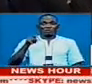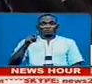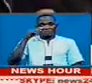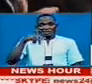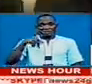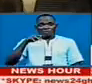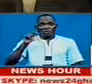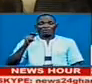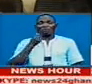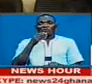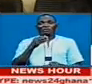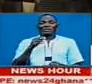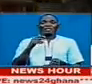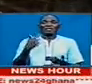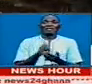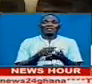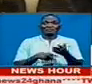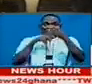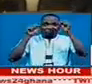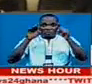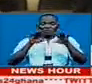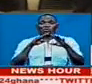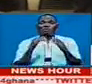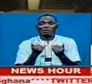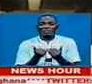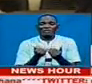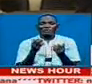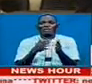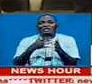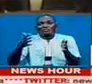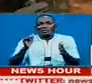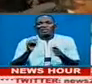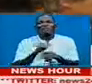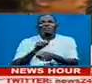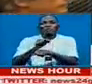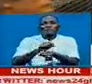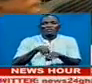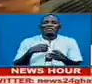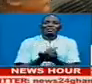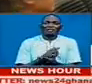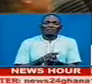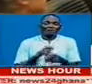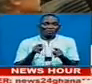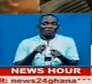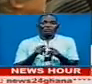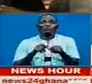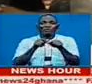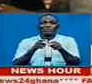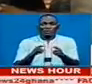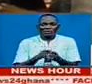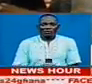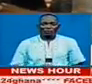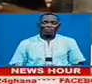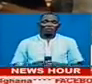Polman, told Ghana's vice president, Dr. Mahamudu Bawumia, that his company would like to expand its footprint in the country, but in a sustainable